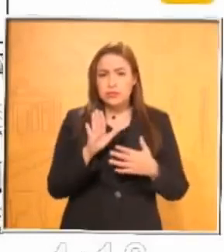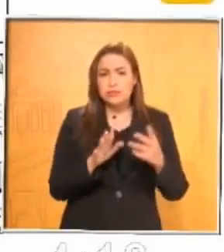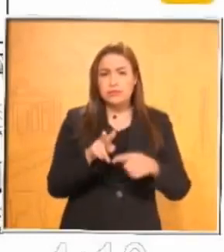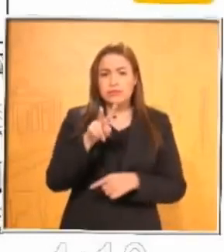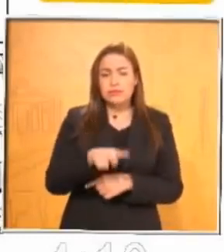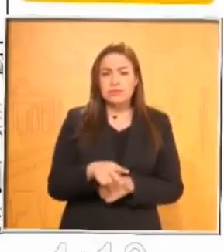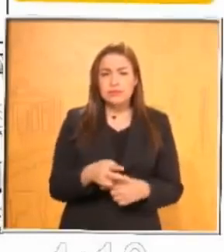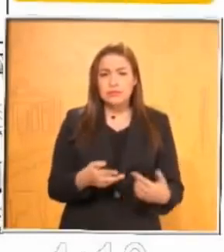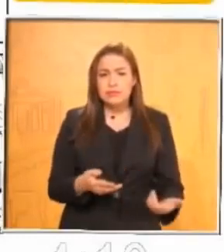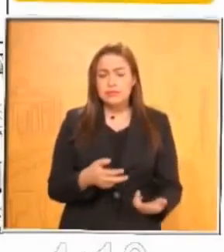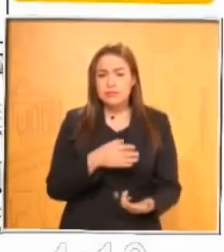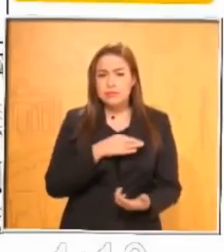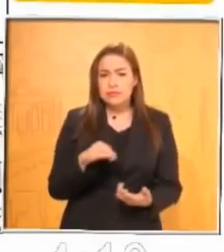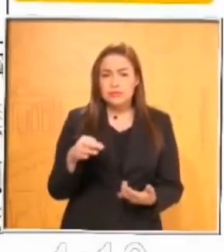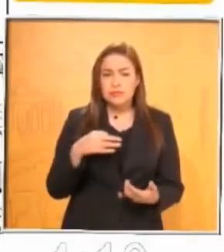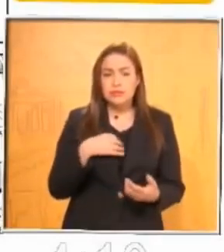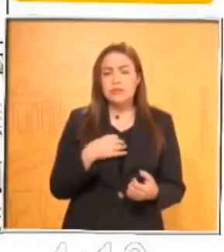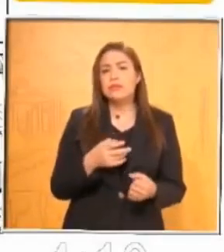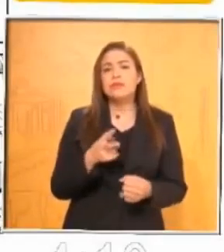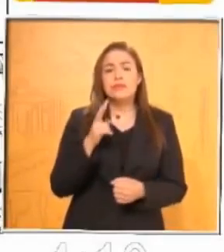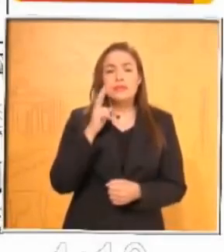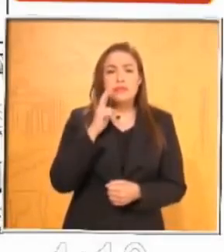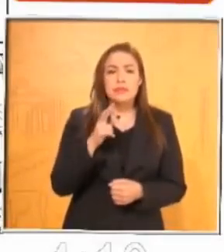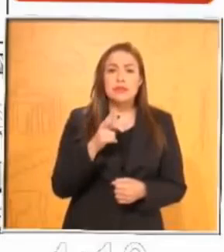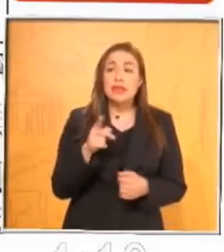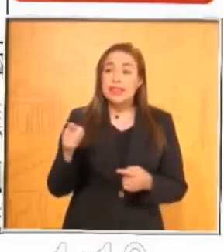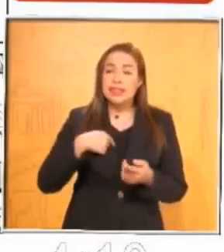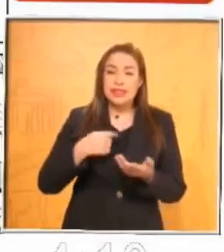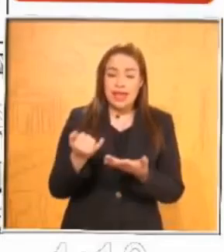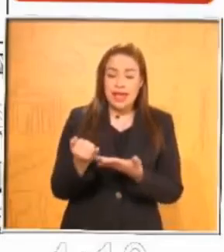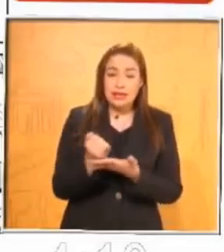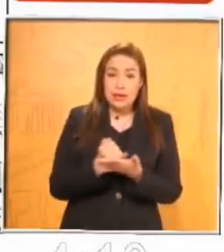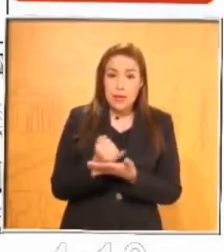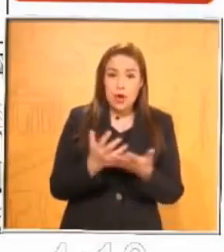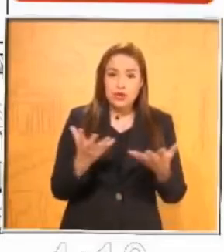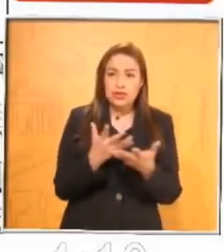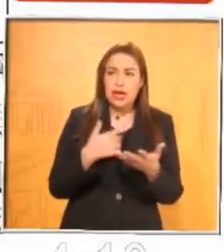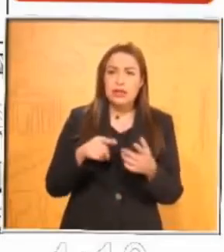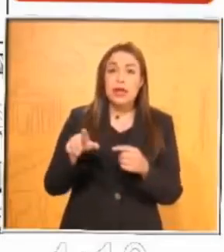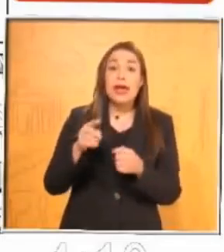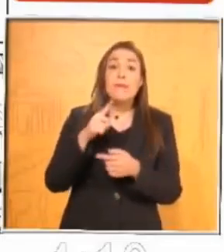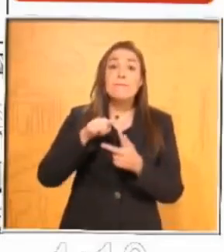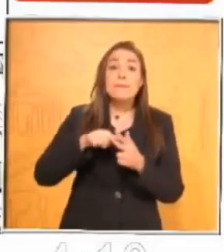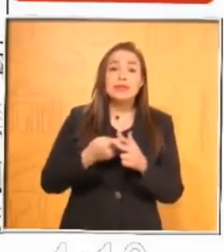language, conforming to a style developed in Japan in the late 19th century.